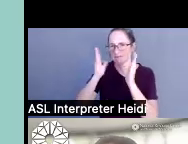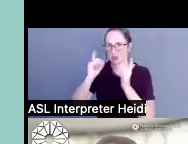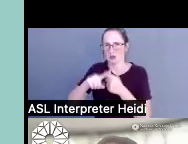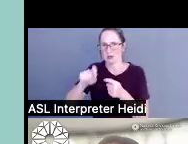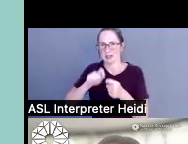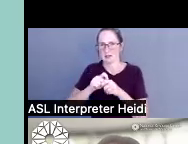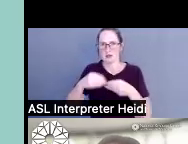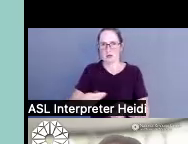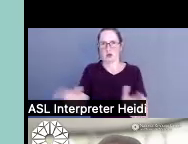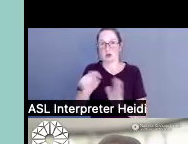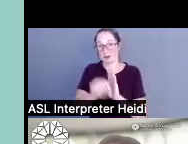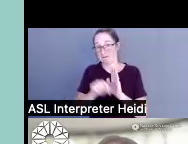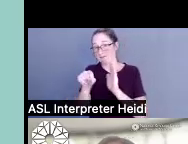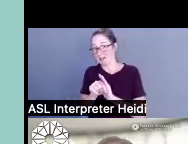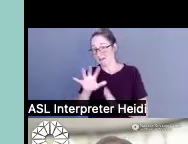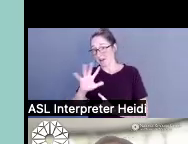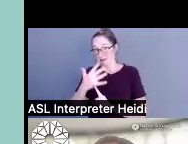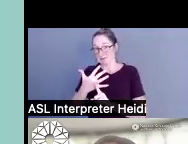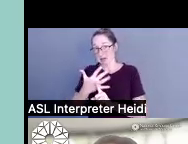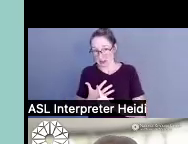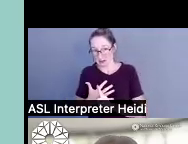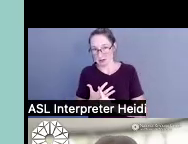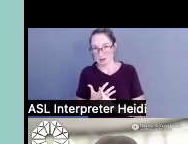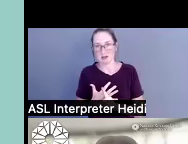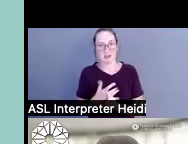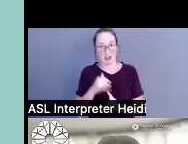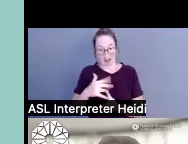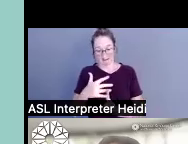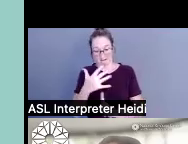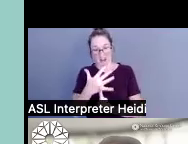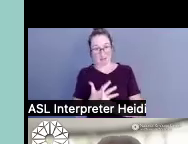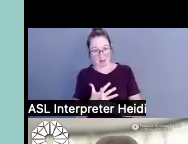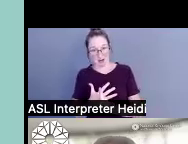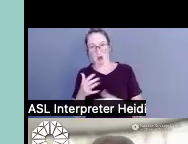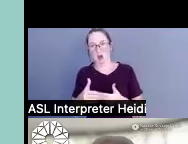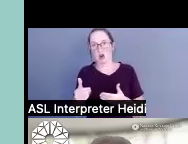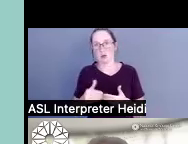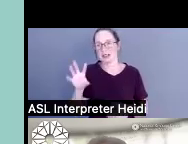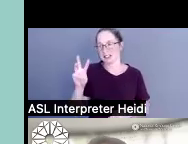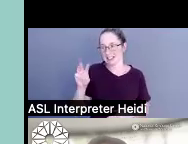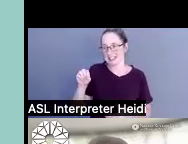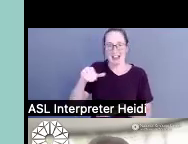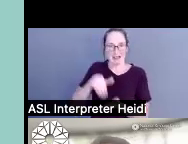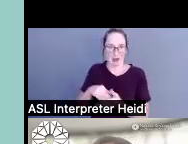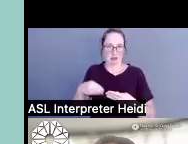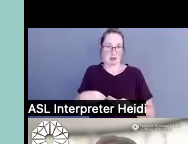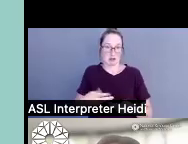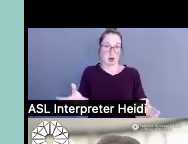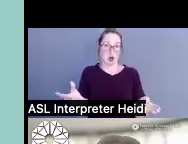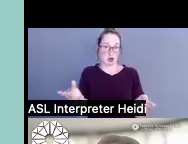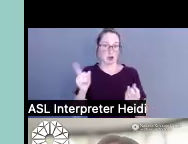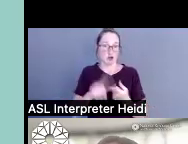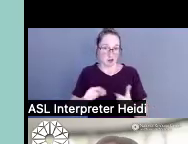the disbursement period of 5 months, because in just that amount of time, almost 60,000 was disbursed